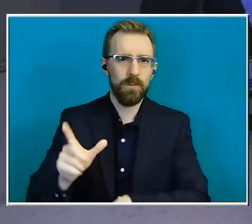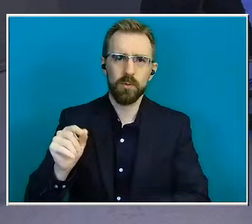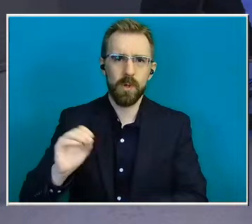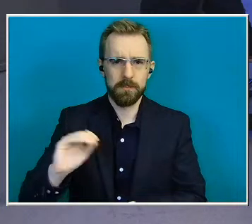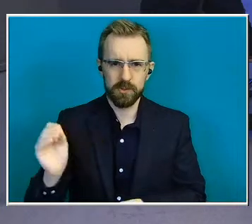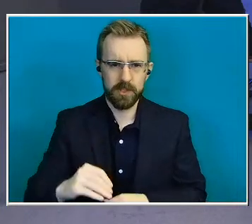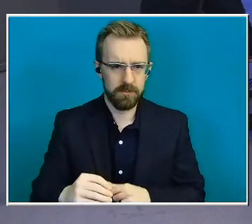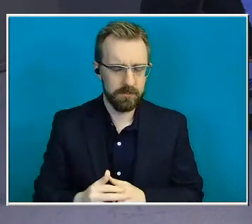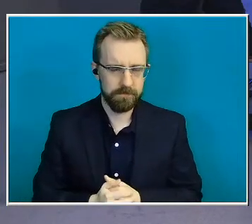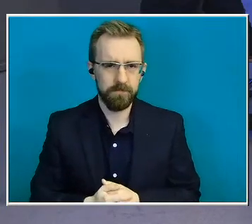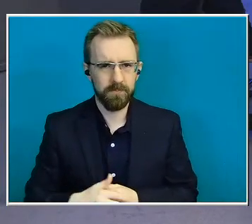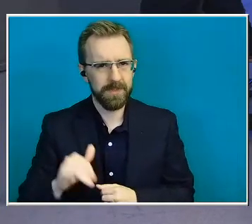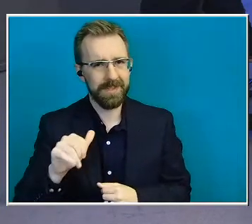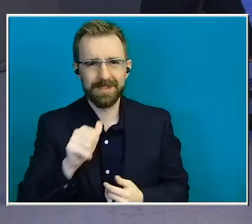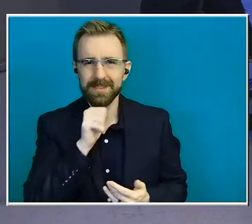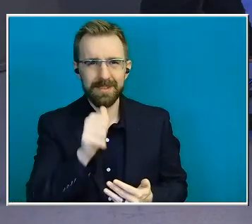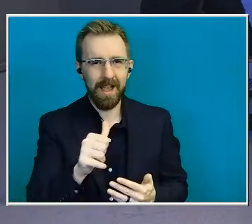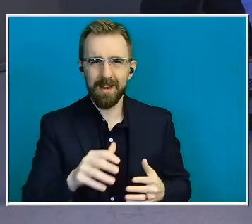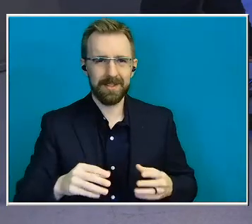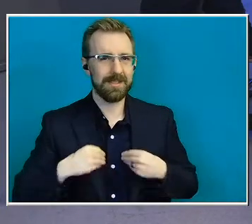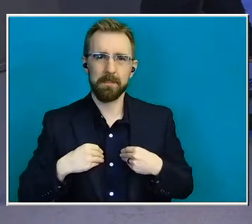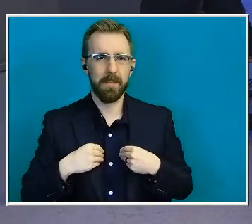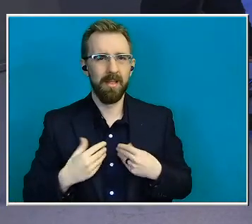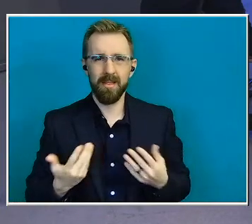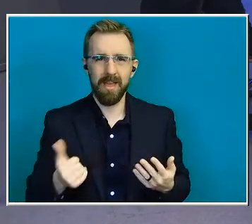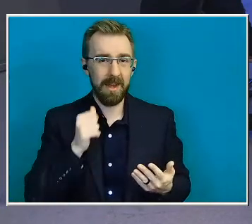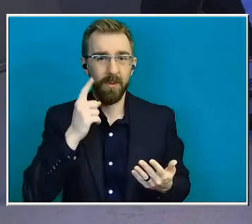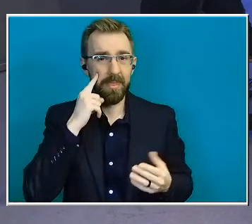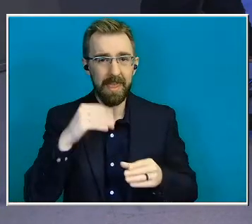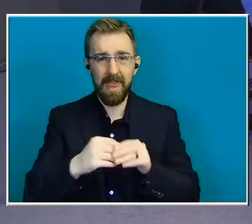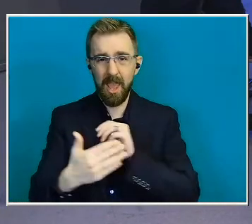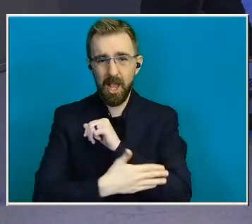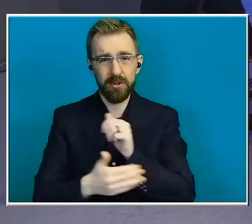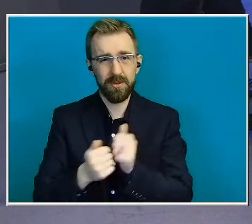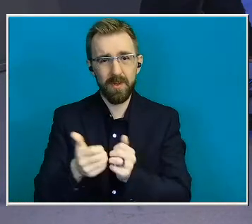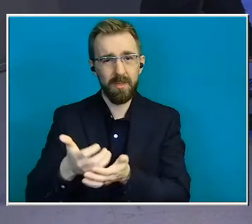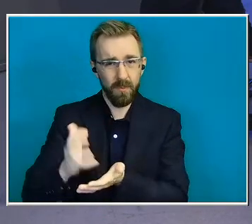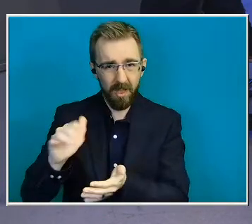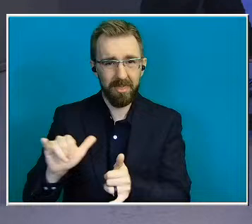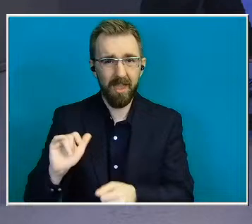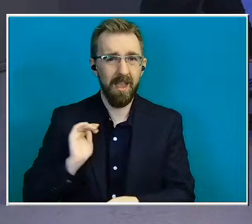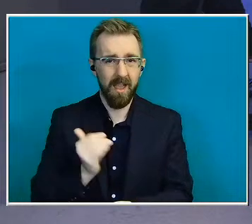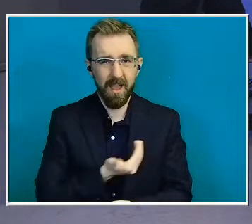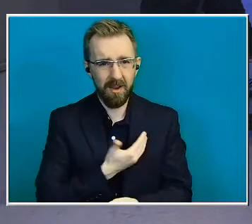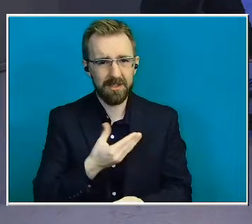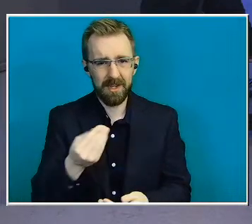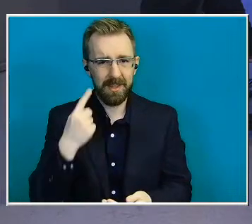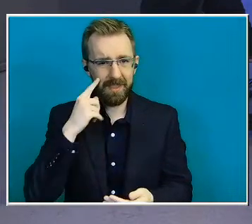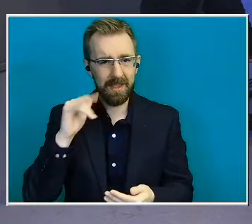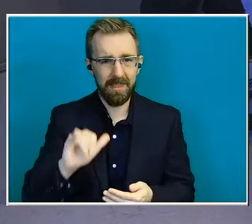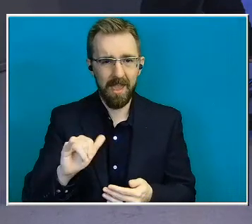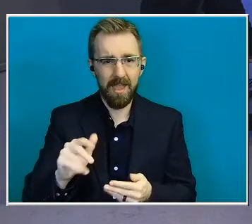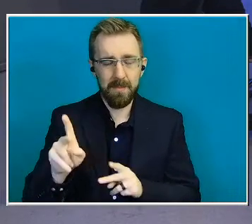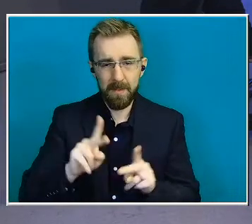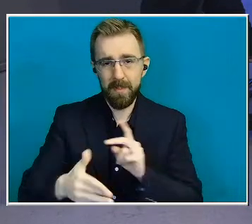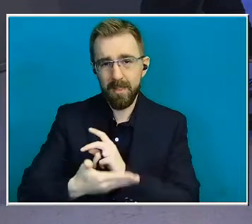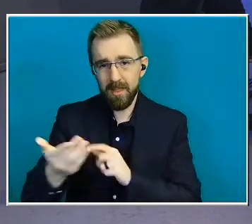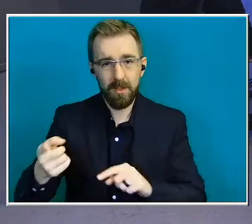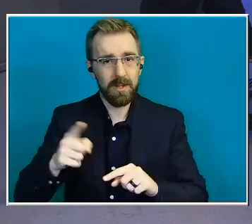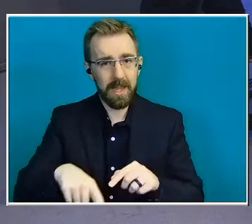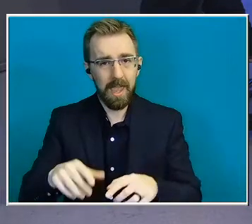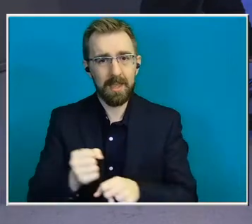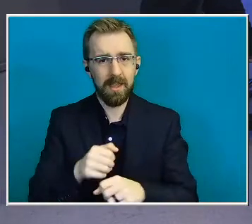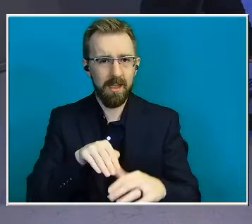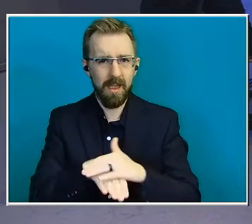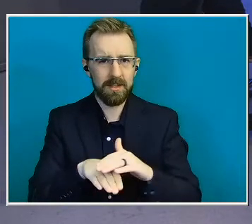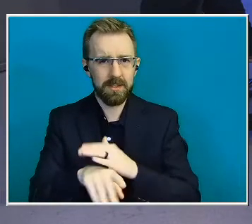just not acceptable, I don't think, in a country with as much wealth as ours, and to think that there are people out there who can't get access to healthy